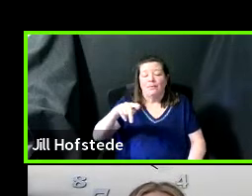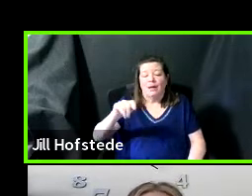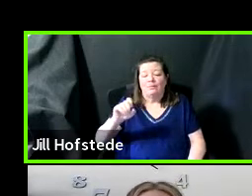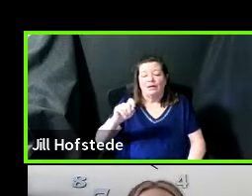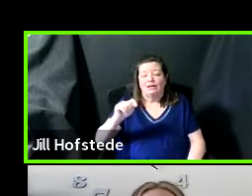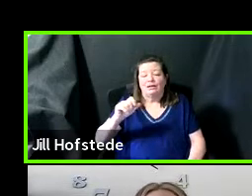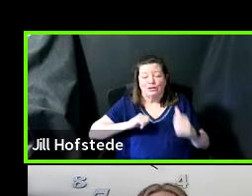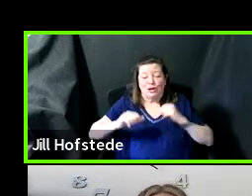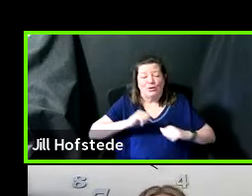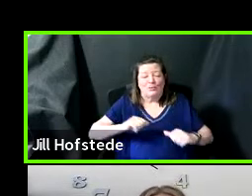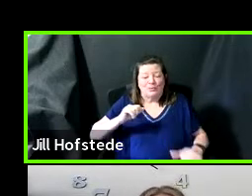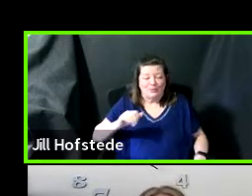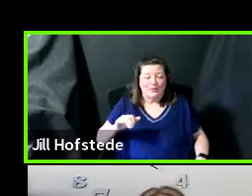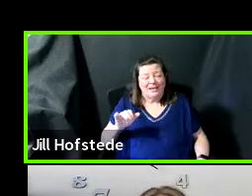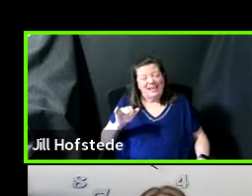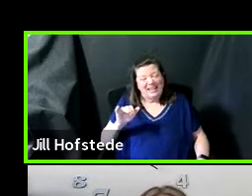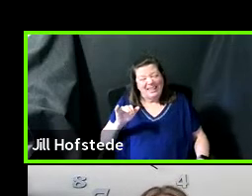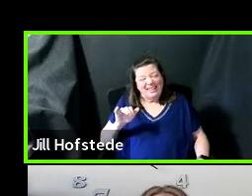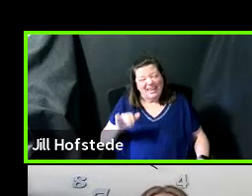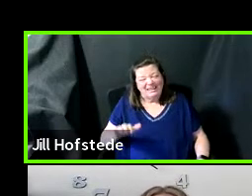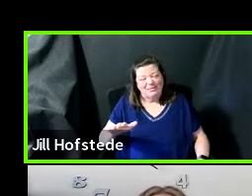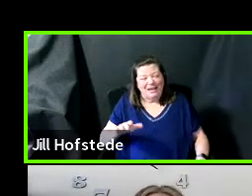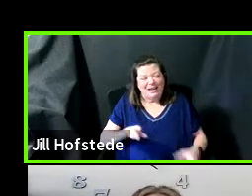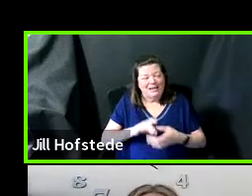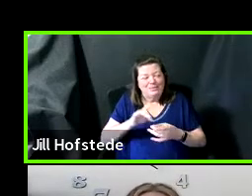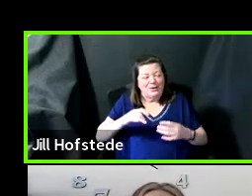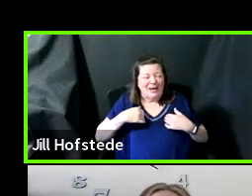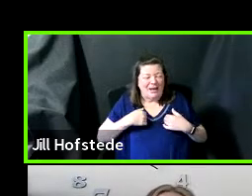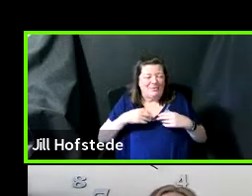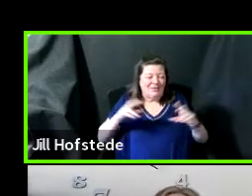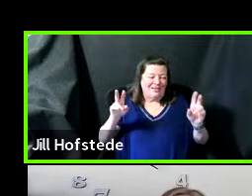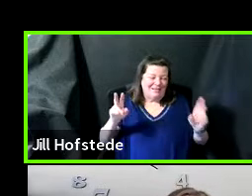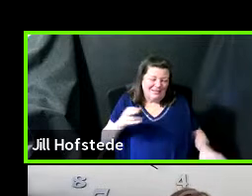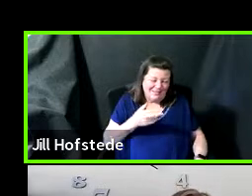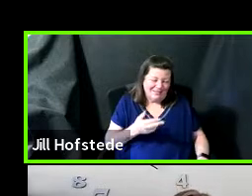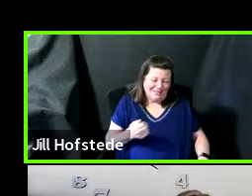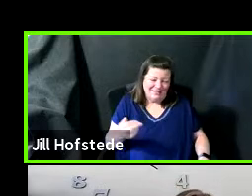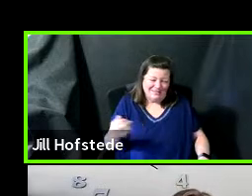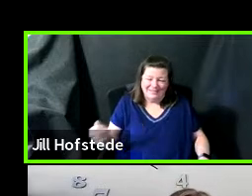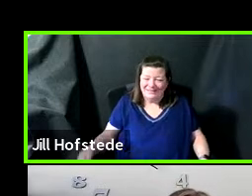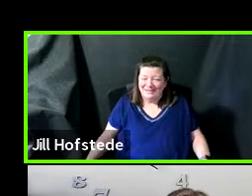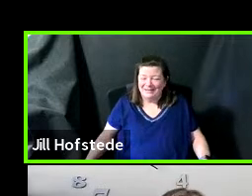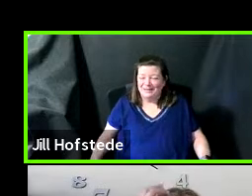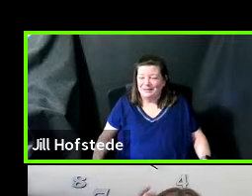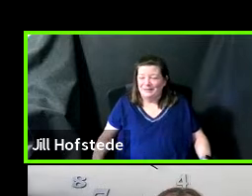That's the best. He's kind of my spirit animal, actually. So there you go.